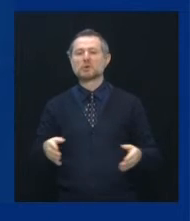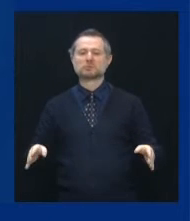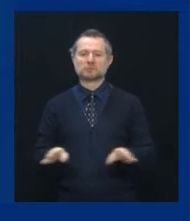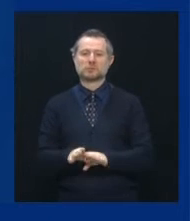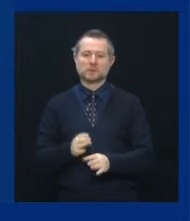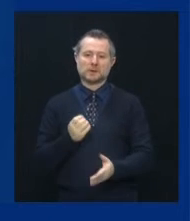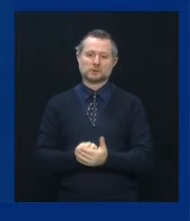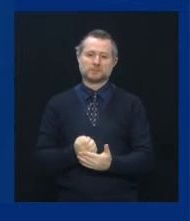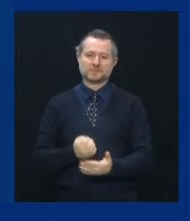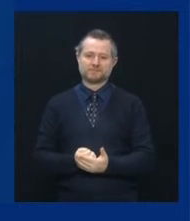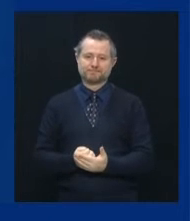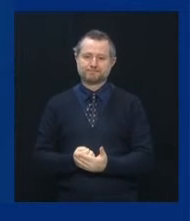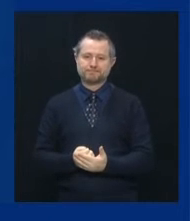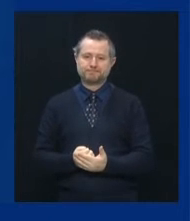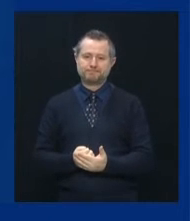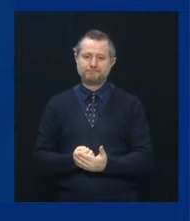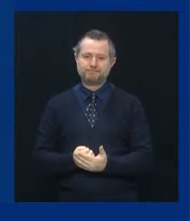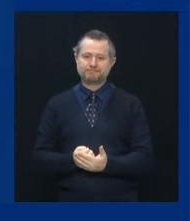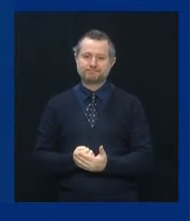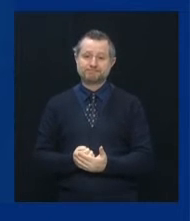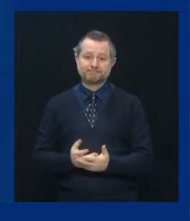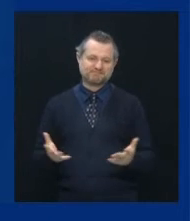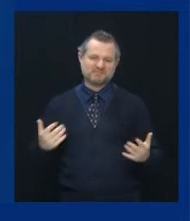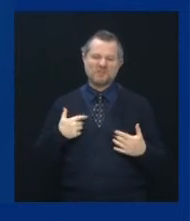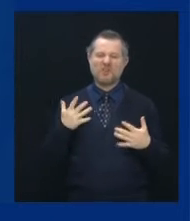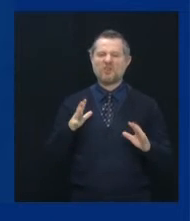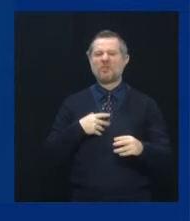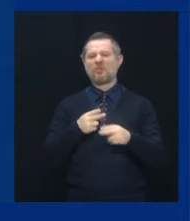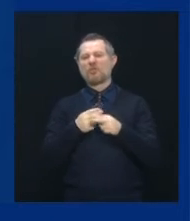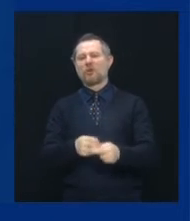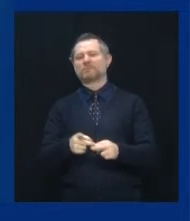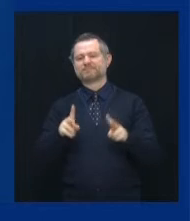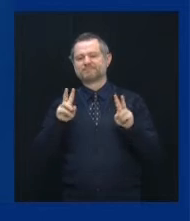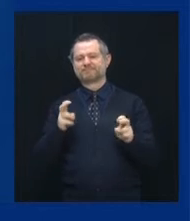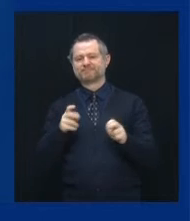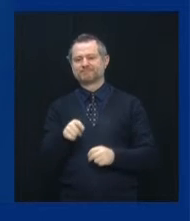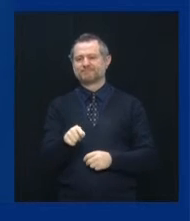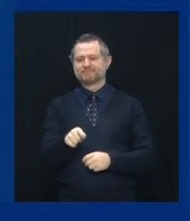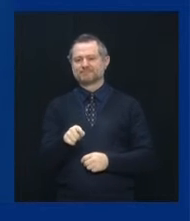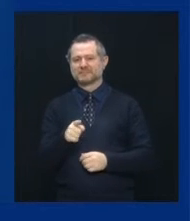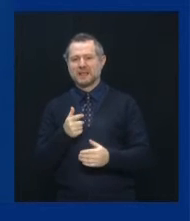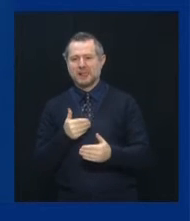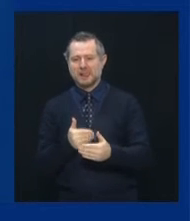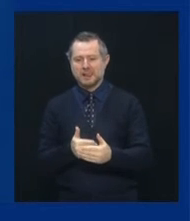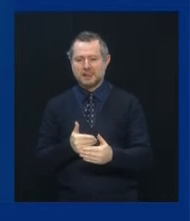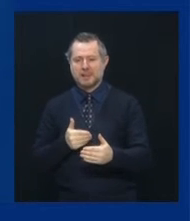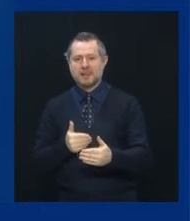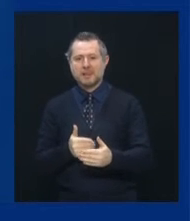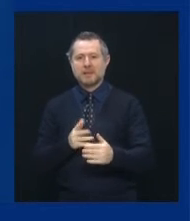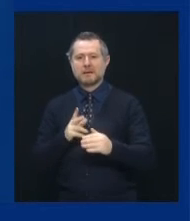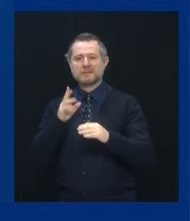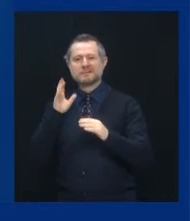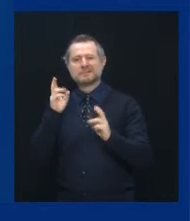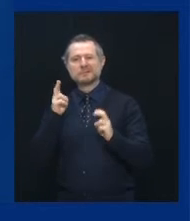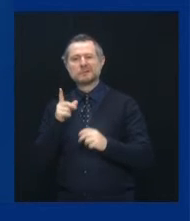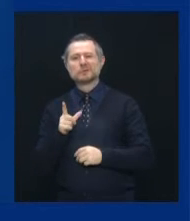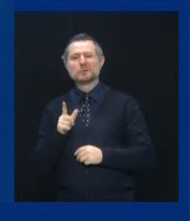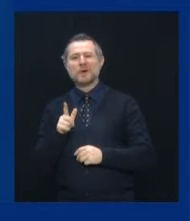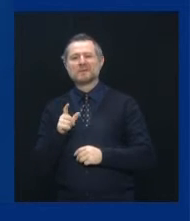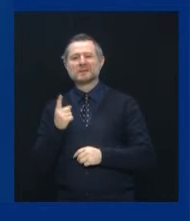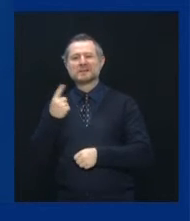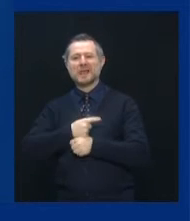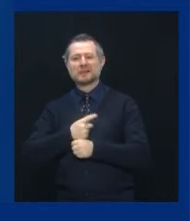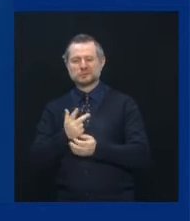have a warning track, if you will, where when we get to within 21 days